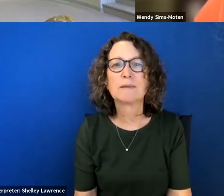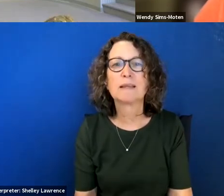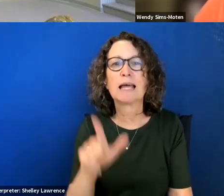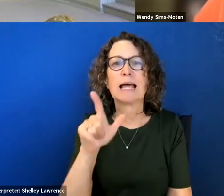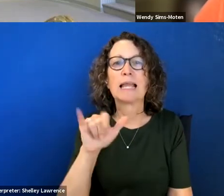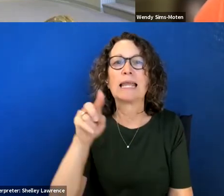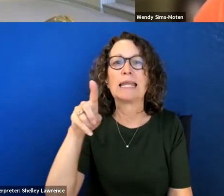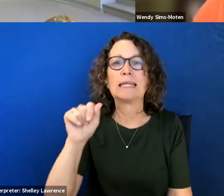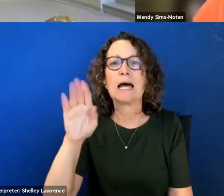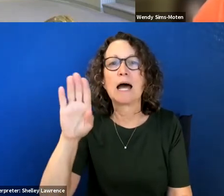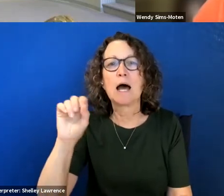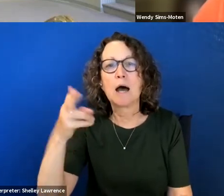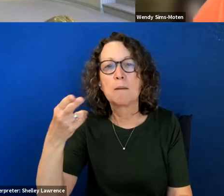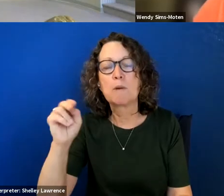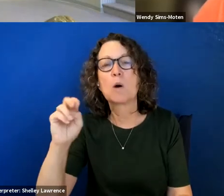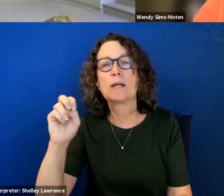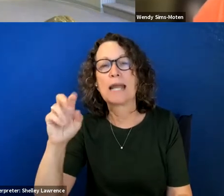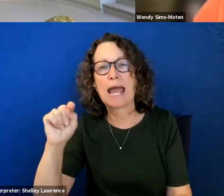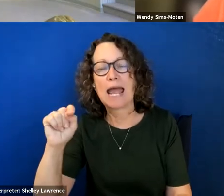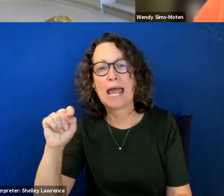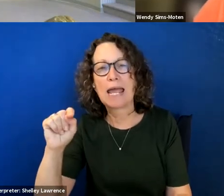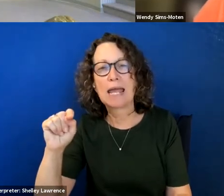people, stand with them. Name?